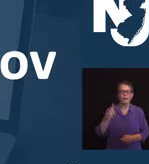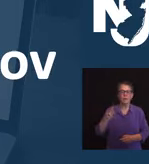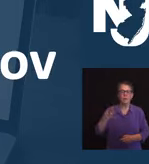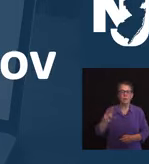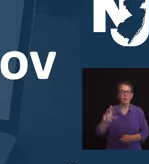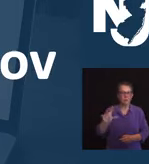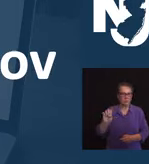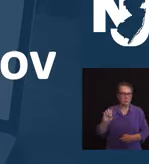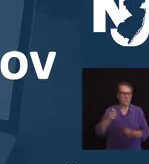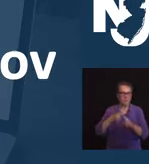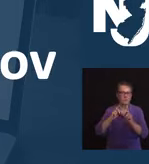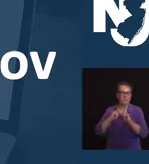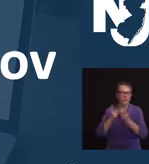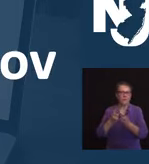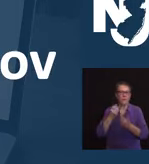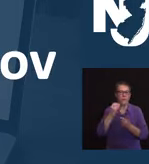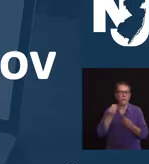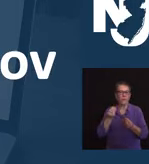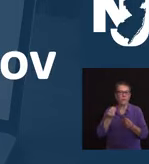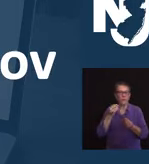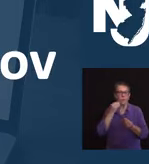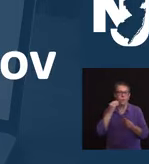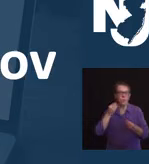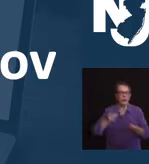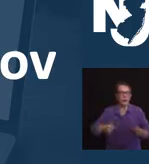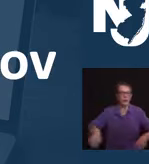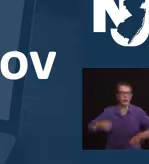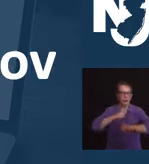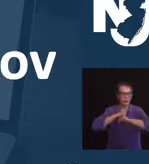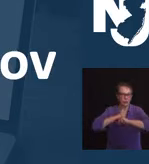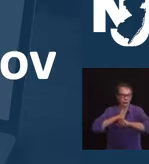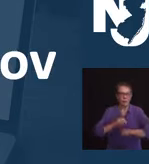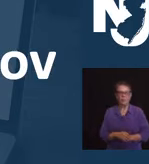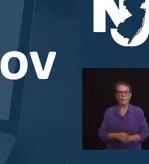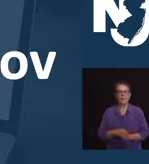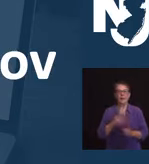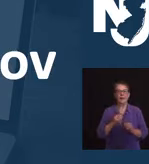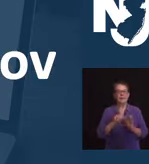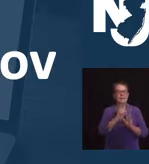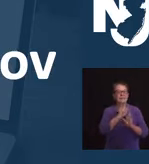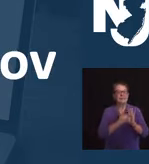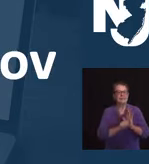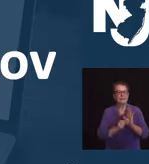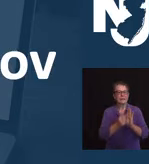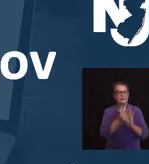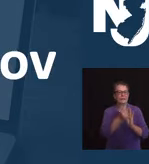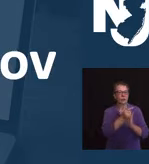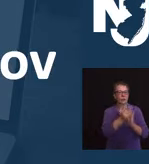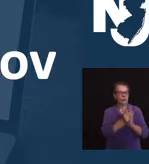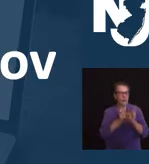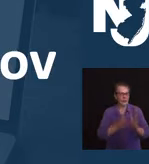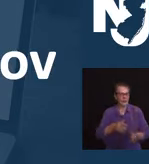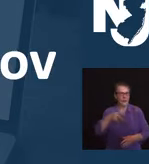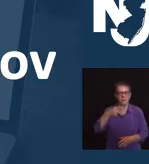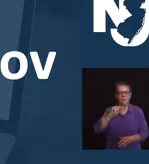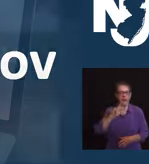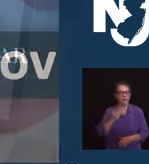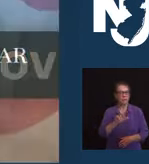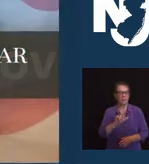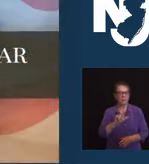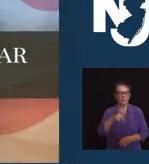Homeland Security and Preparedness with us, Chief Counsel Paramel Garg, and a cast of thousands. First up, today is